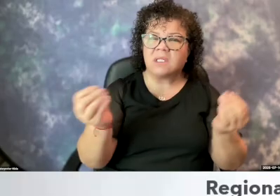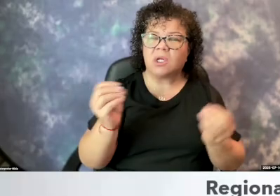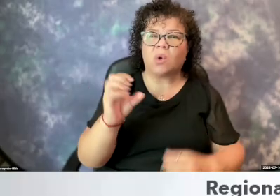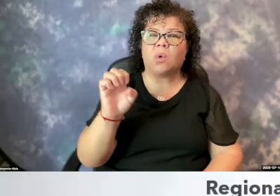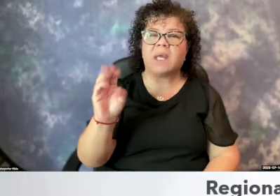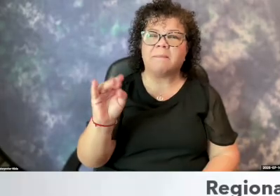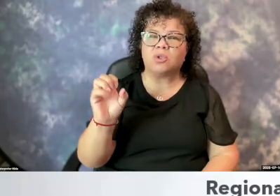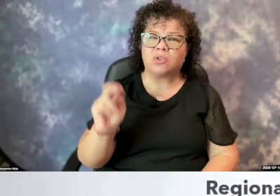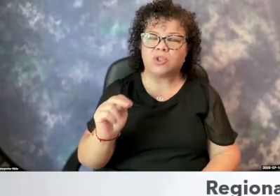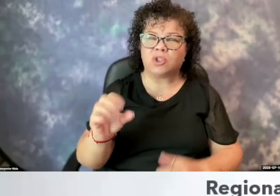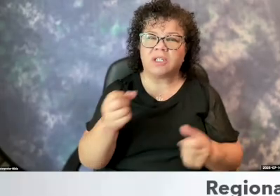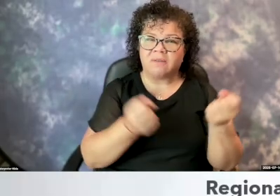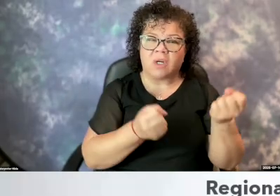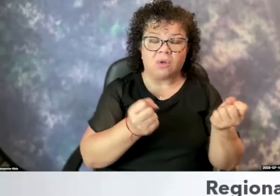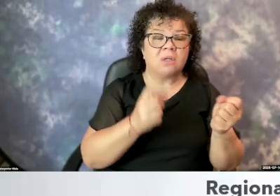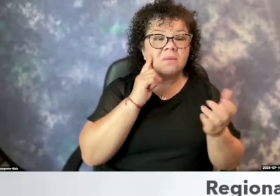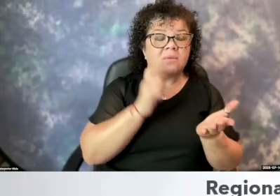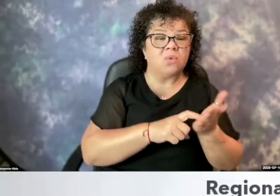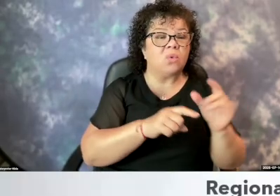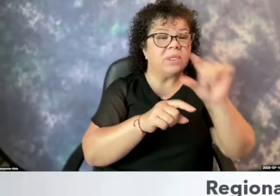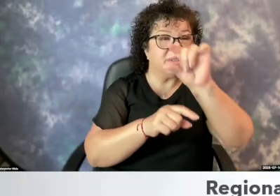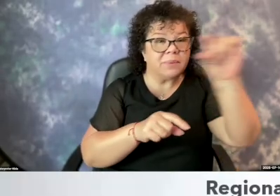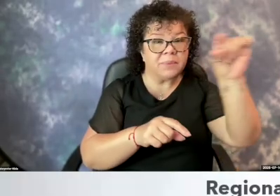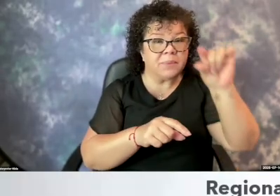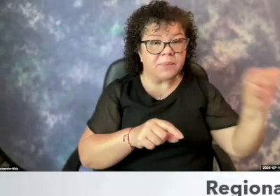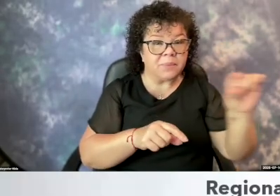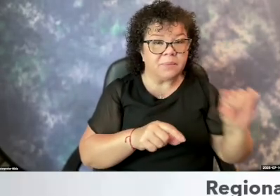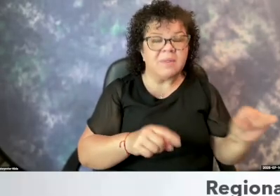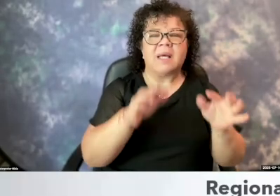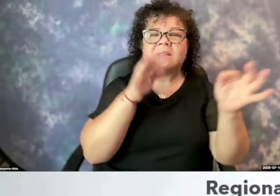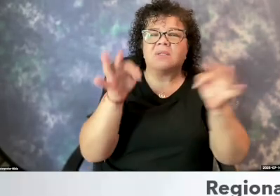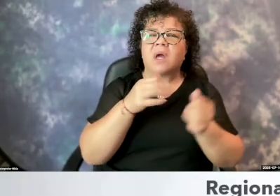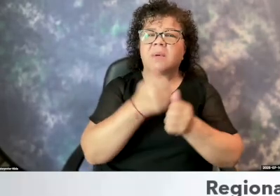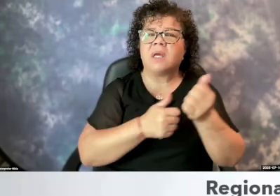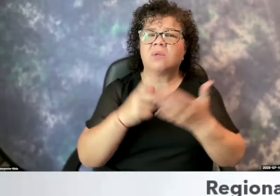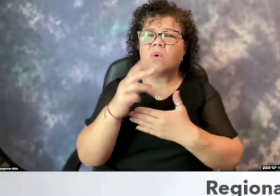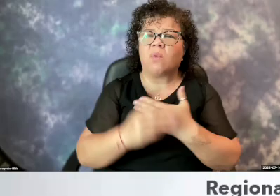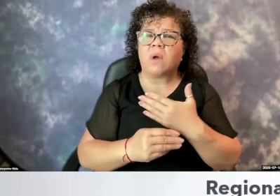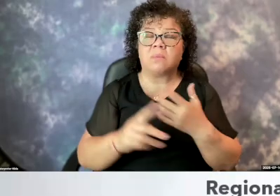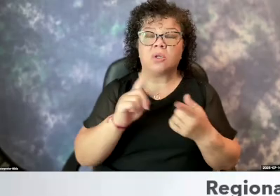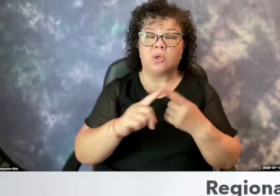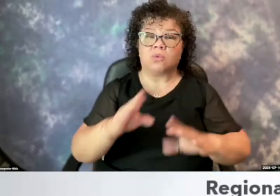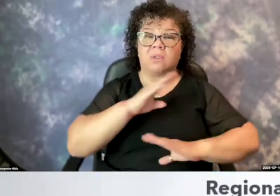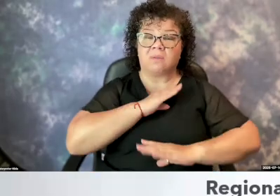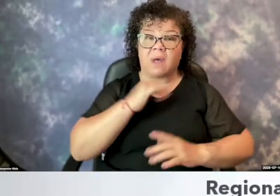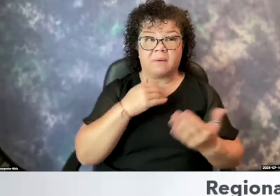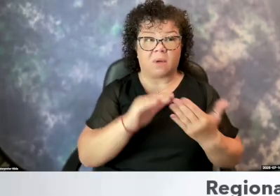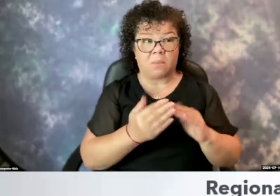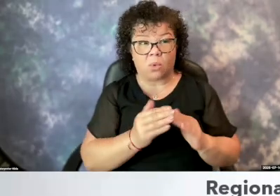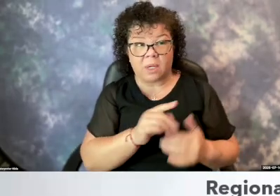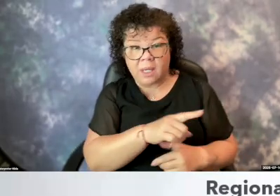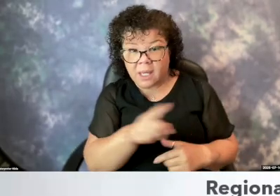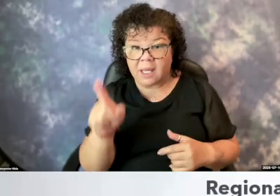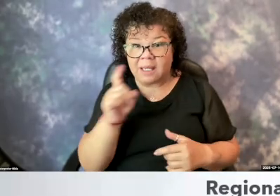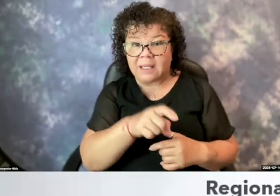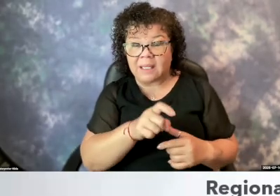supporting individuals and households with the purchase of zero-emission vehicles. On the slide is a high-level description of what each project is